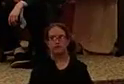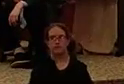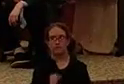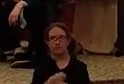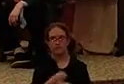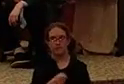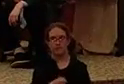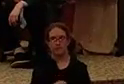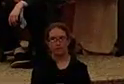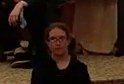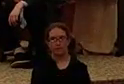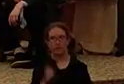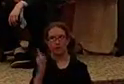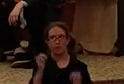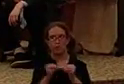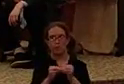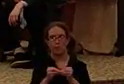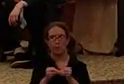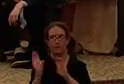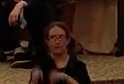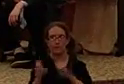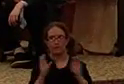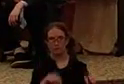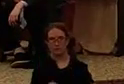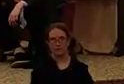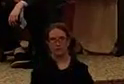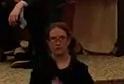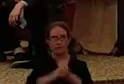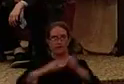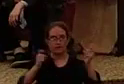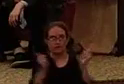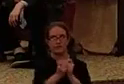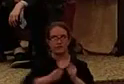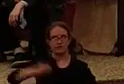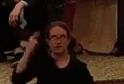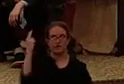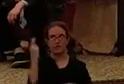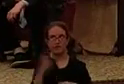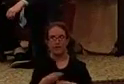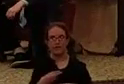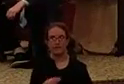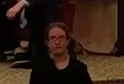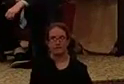made. And there was one more thing they would do. Amen. They would change to their name.